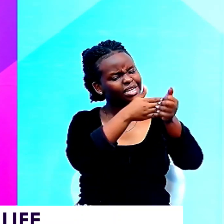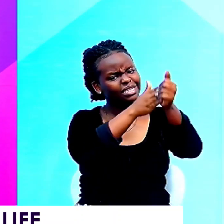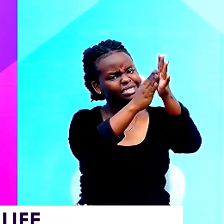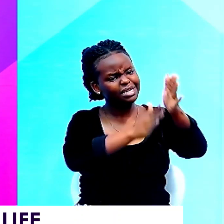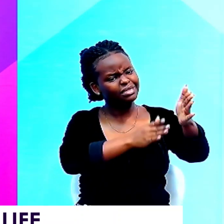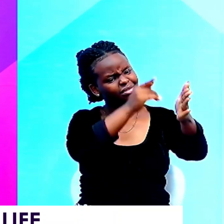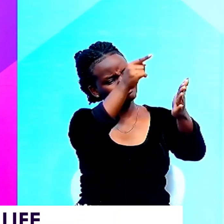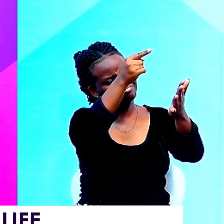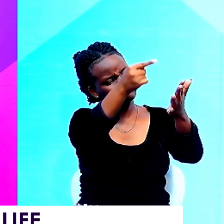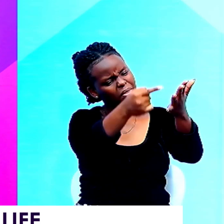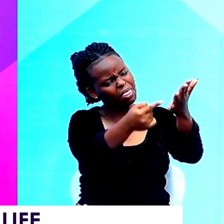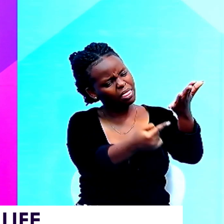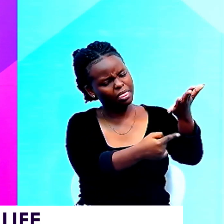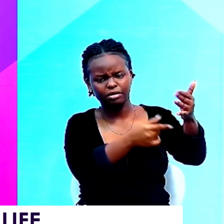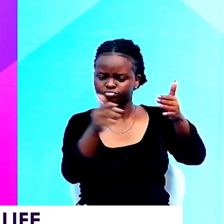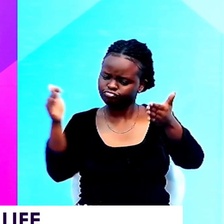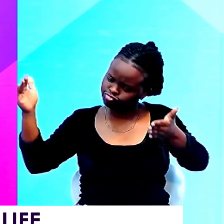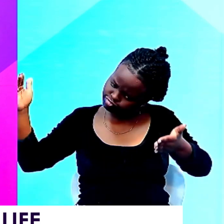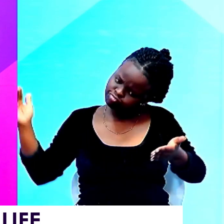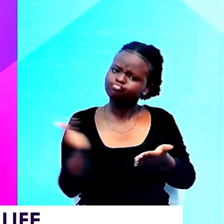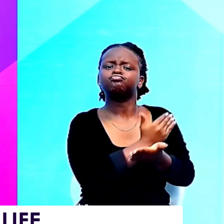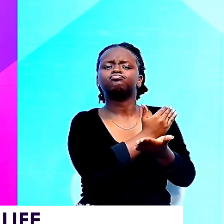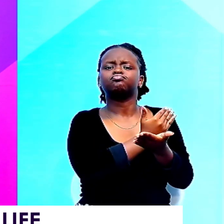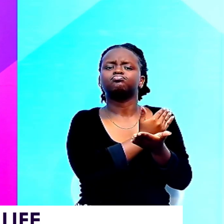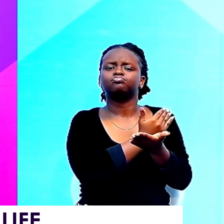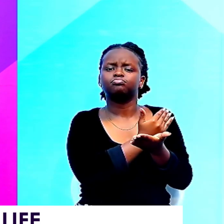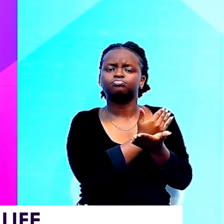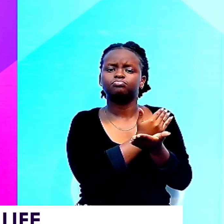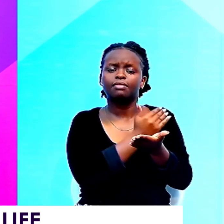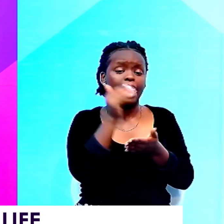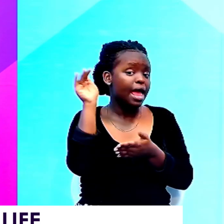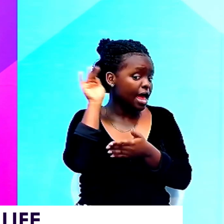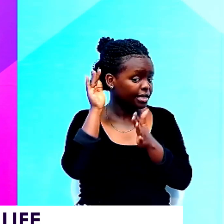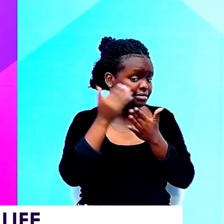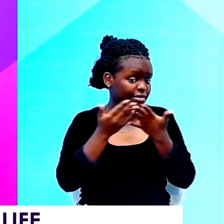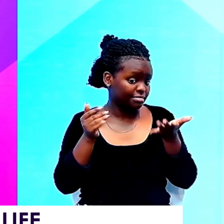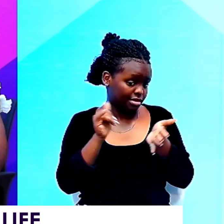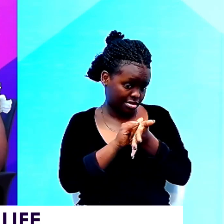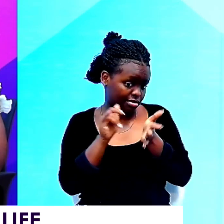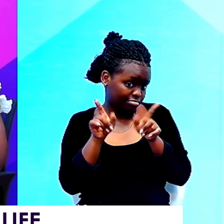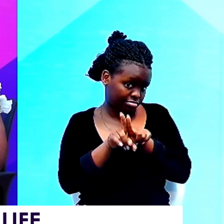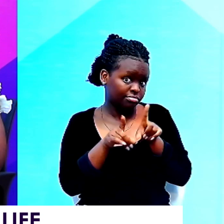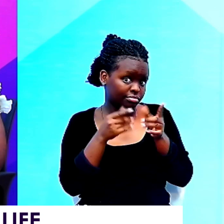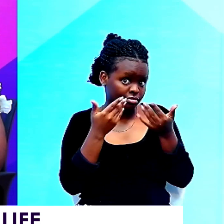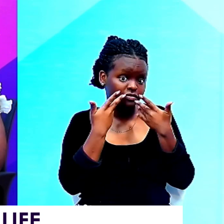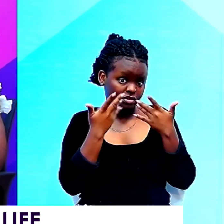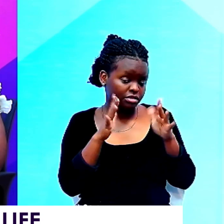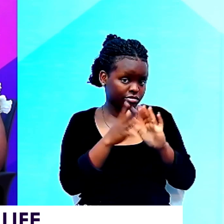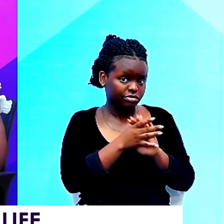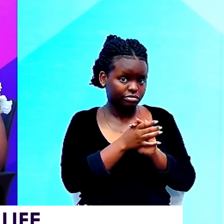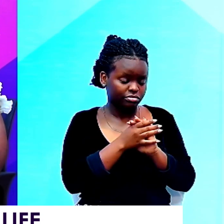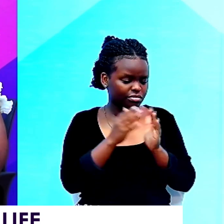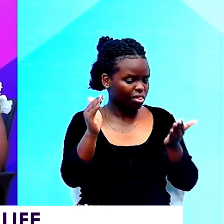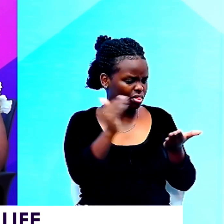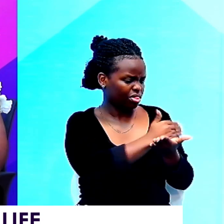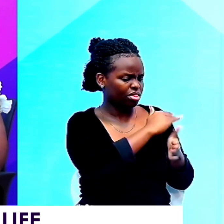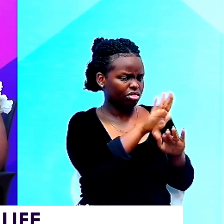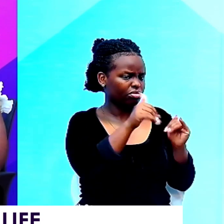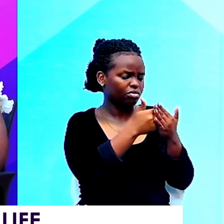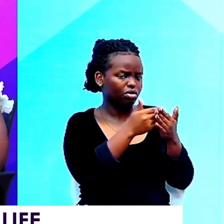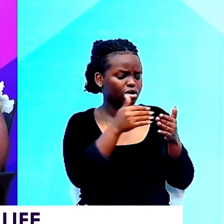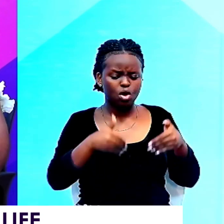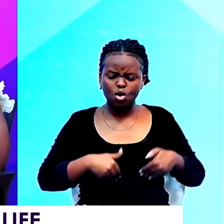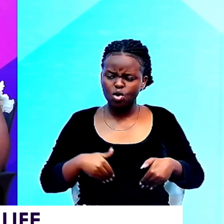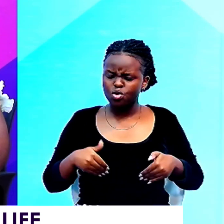go. Yes. I had something like that. Fagia wote. Fagia wote. You know, it's like the